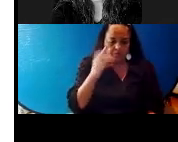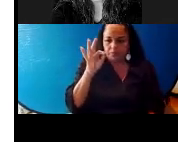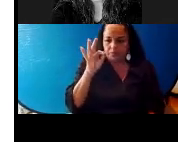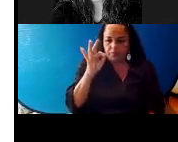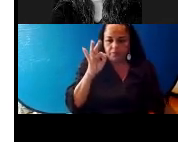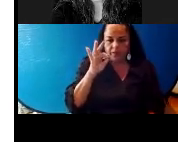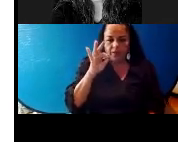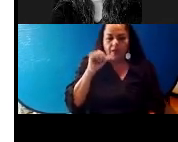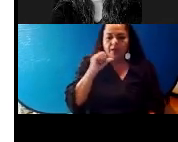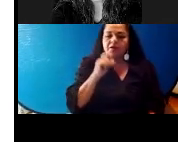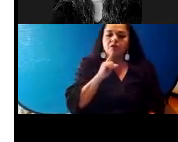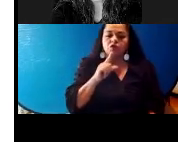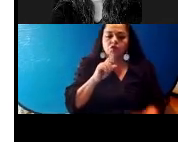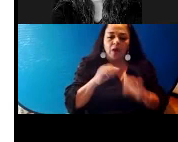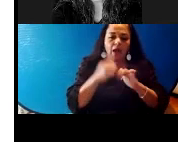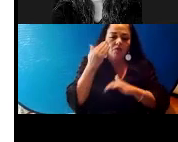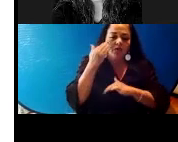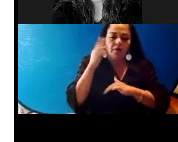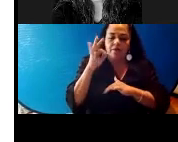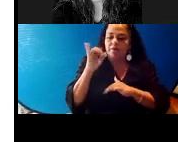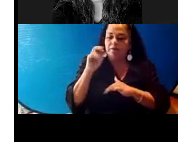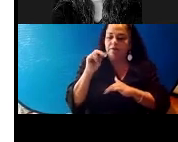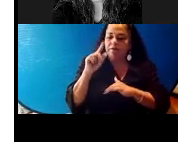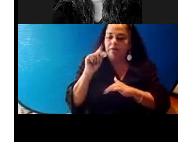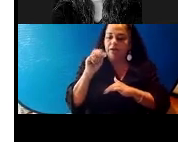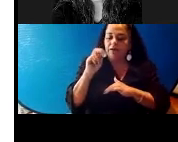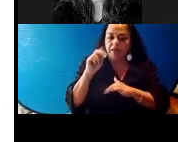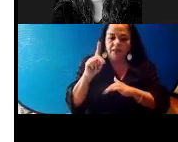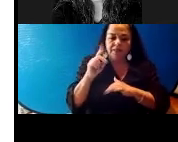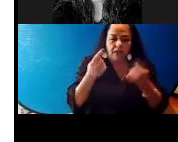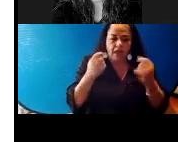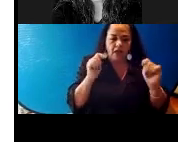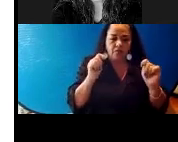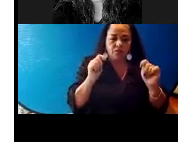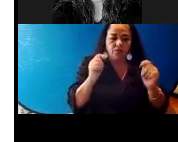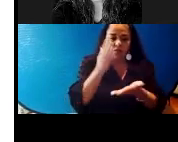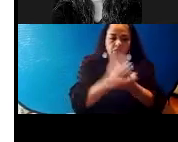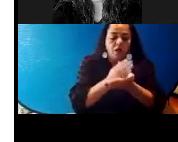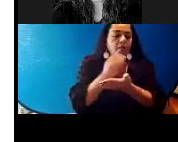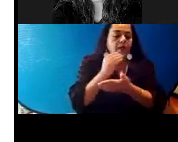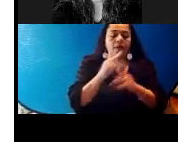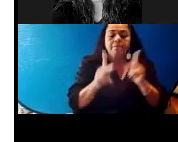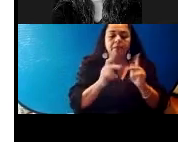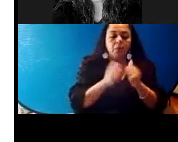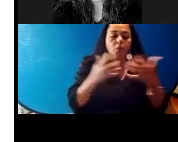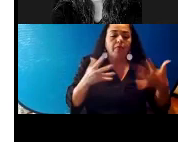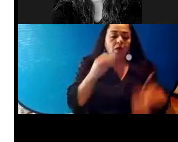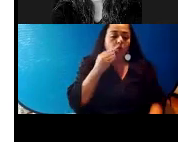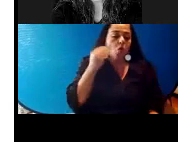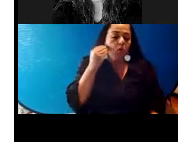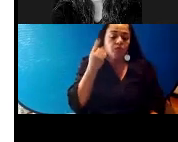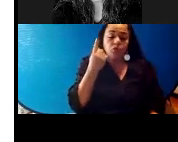Not sure how many folks are familiar with Finland's efforts to eradicate homelessness, and just wanted to lift up in one of the most